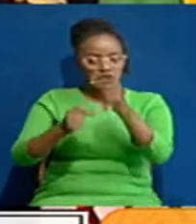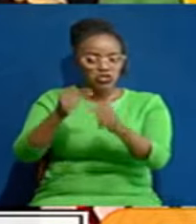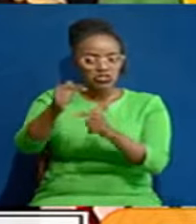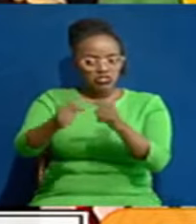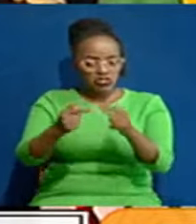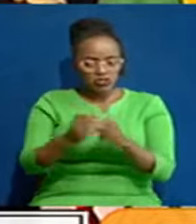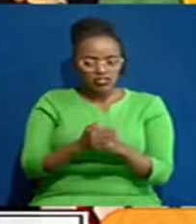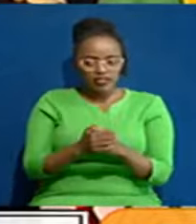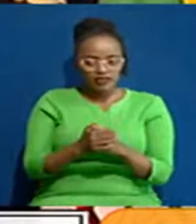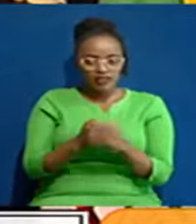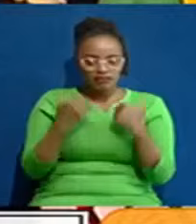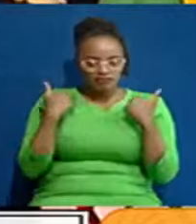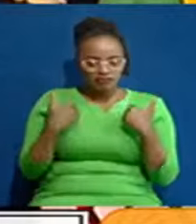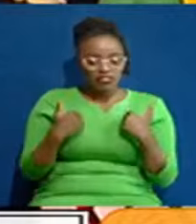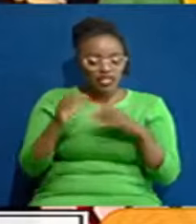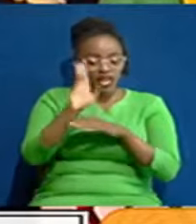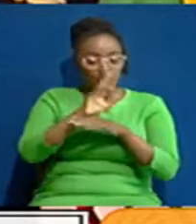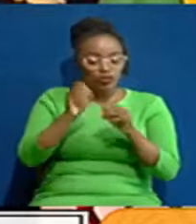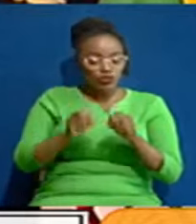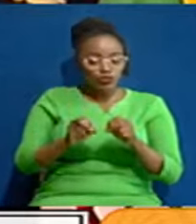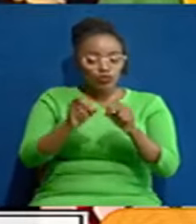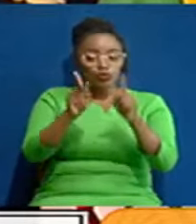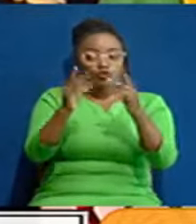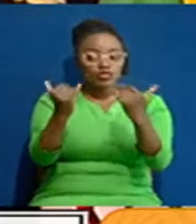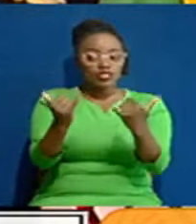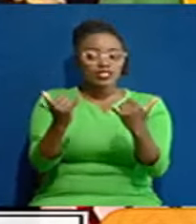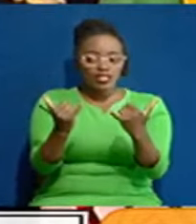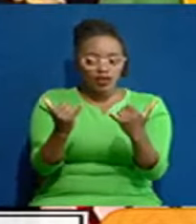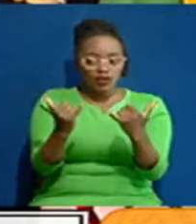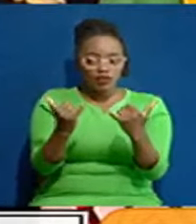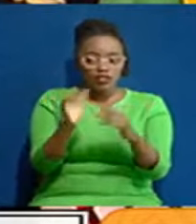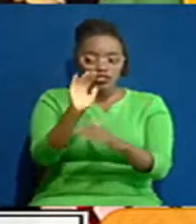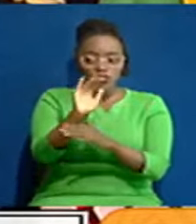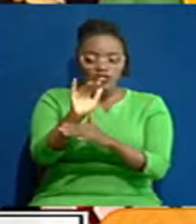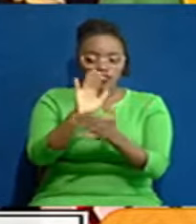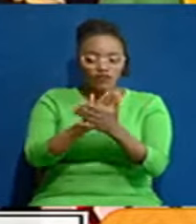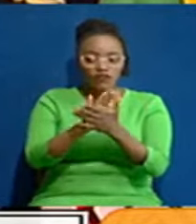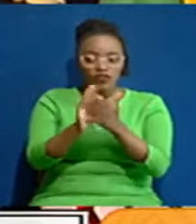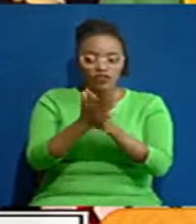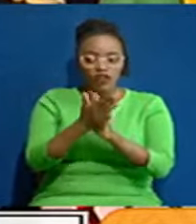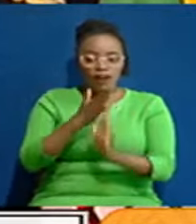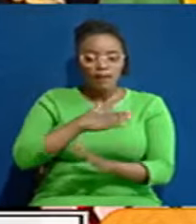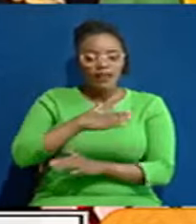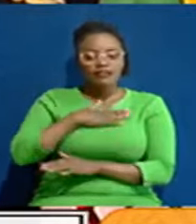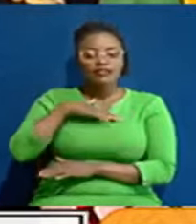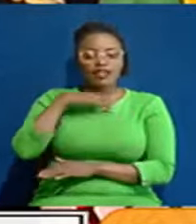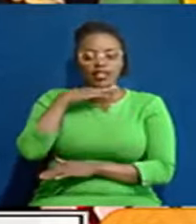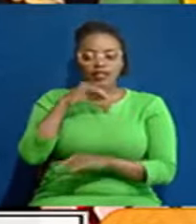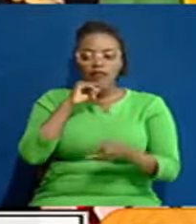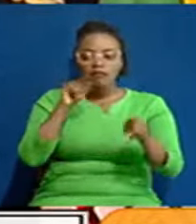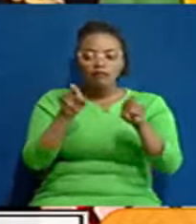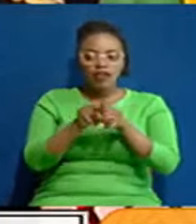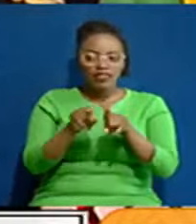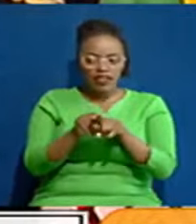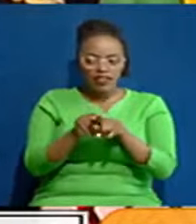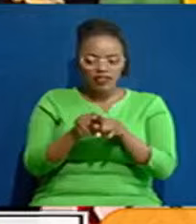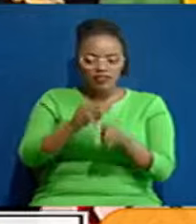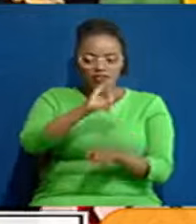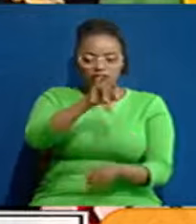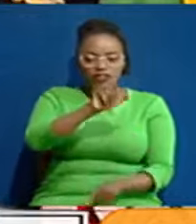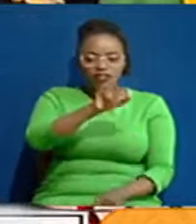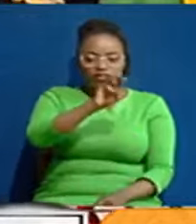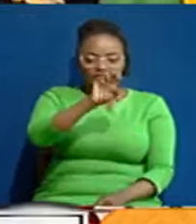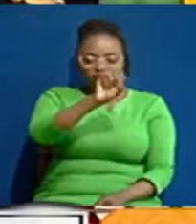I take this opportunity to ask for forgiveness to my late brother, James